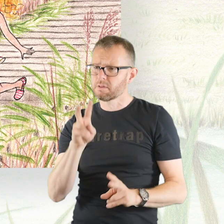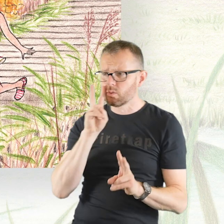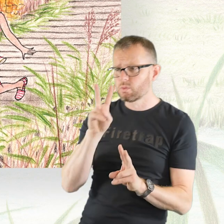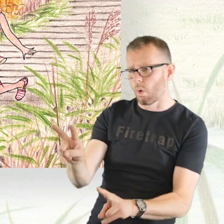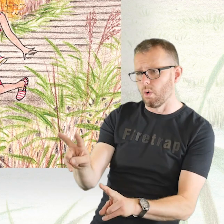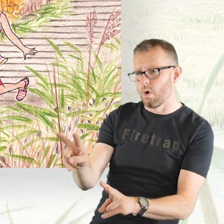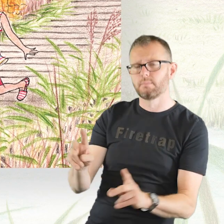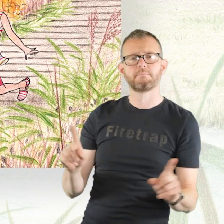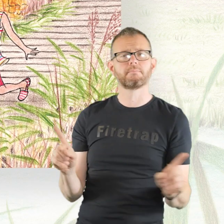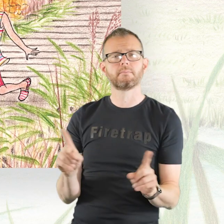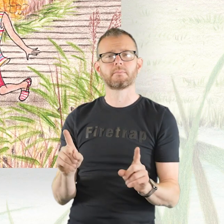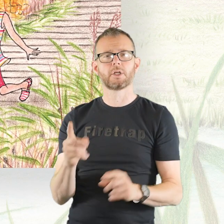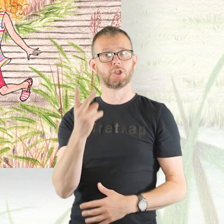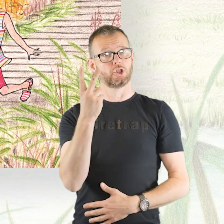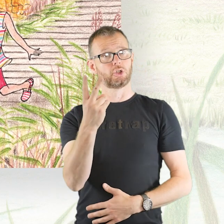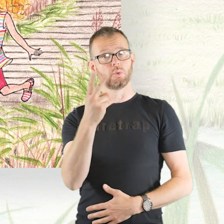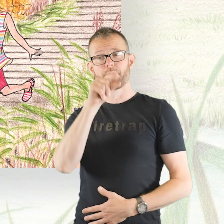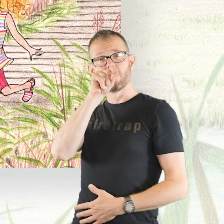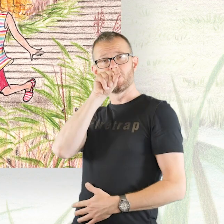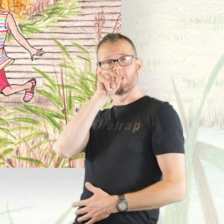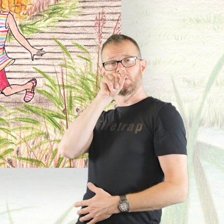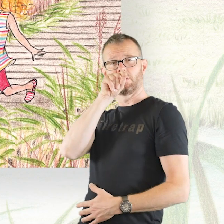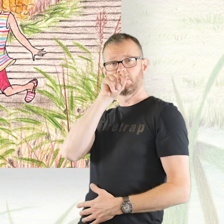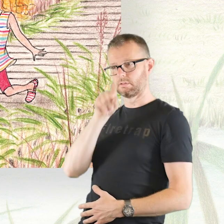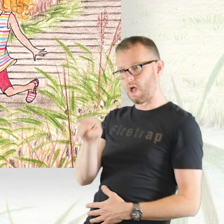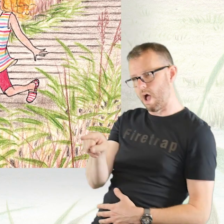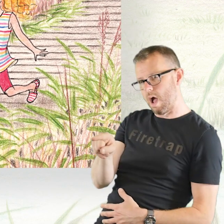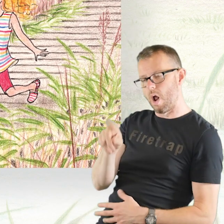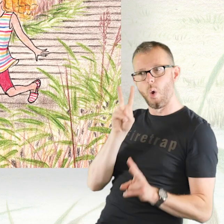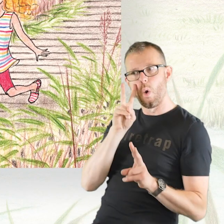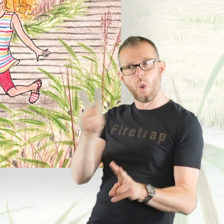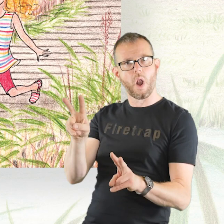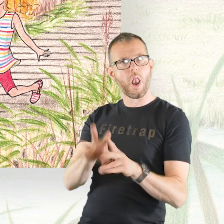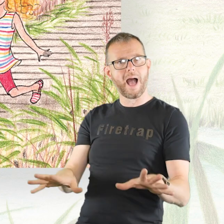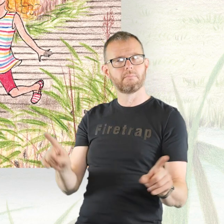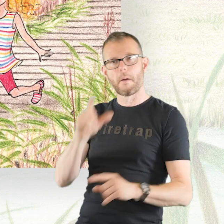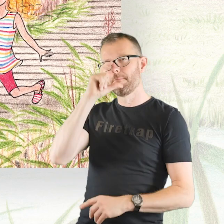They saw two bearded tits that looked like parrots.